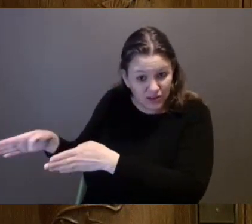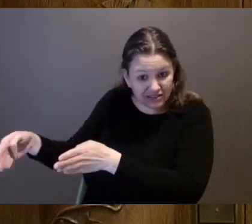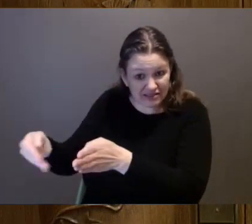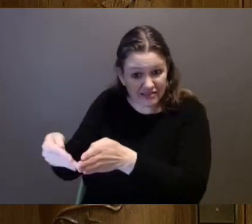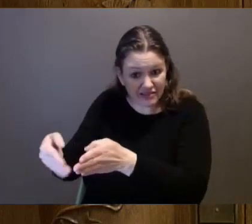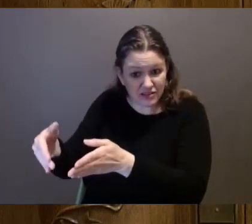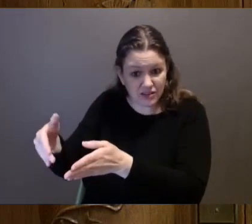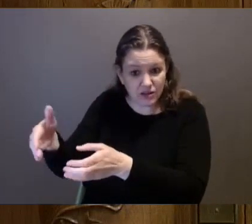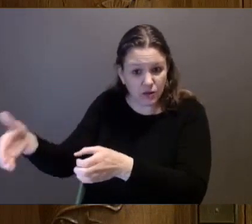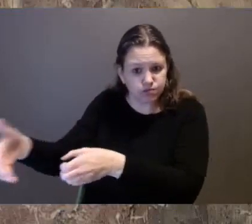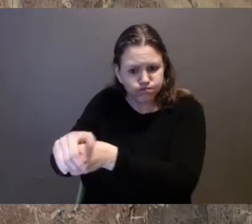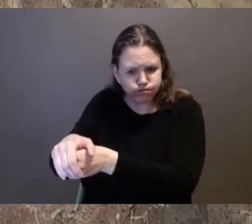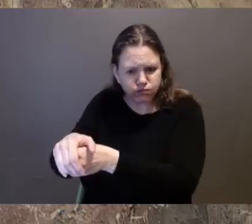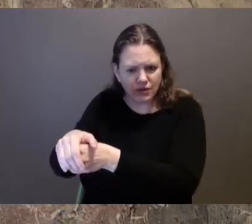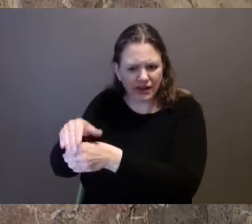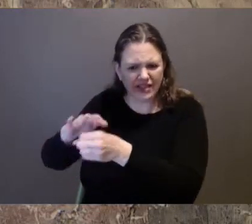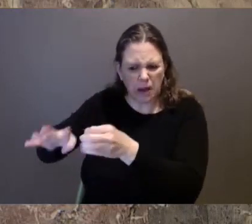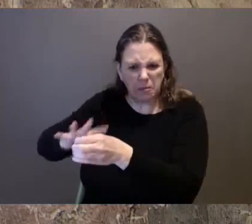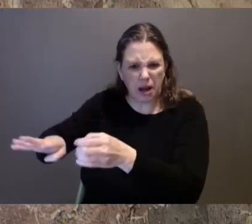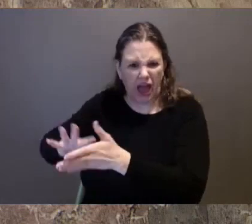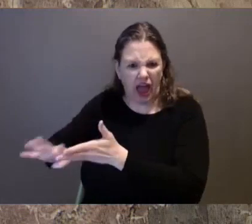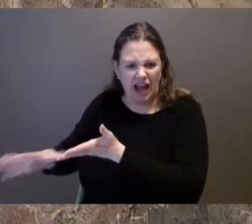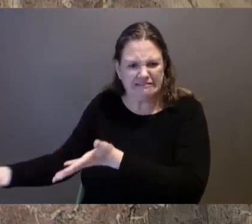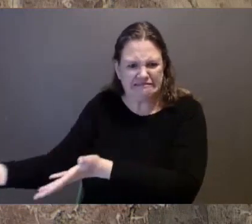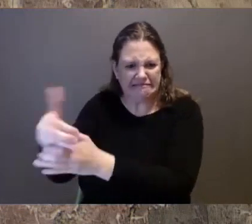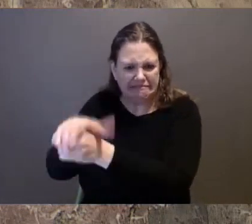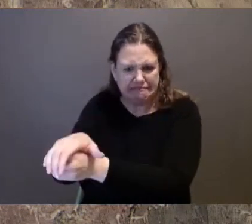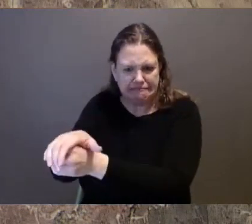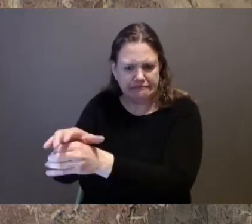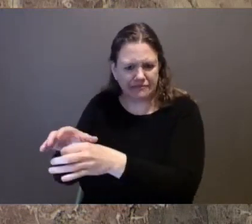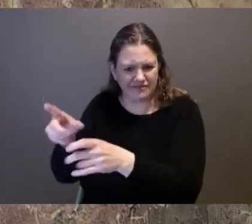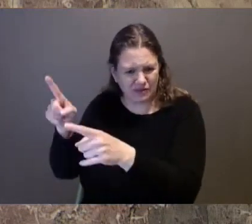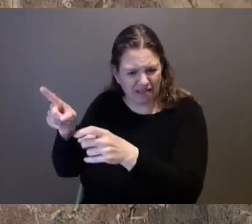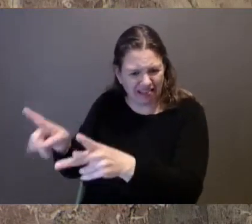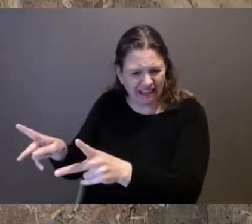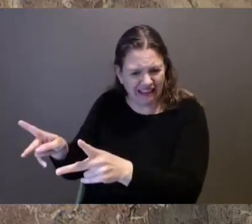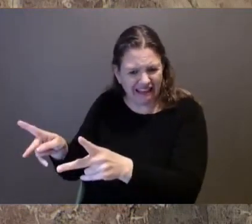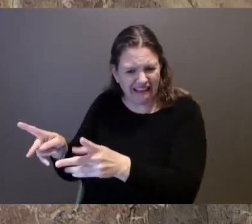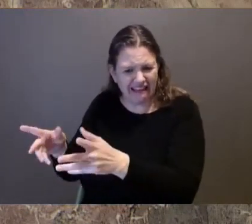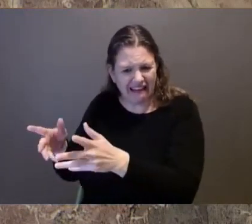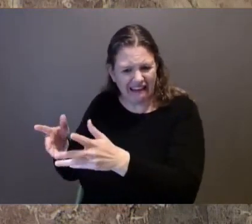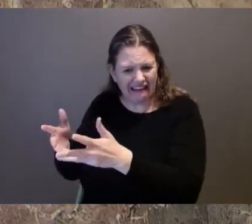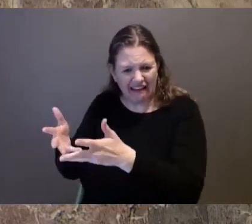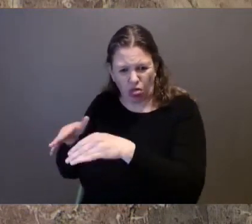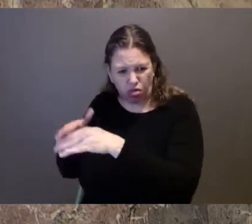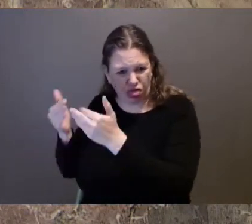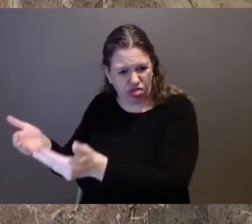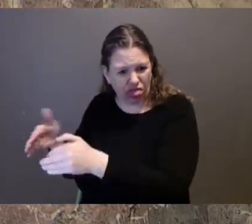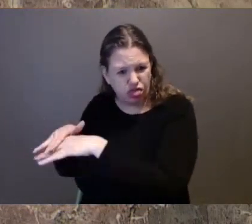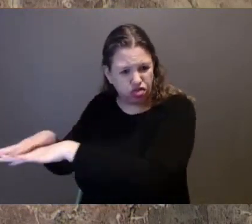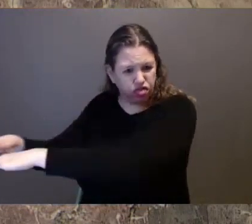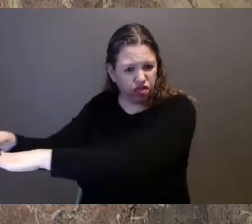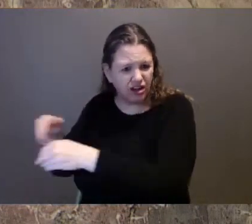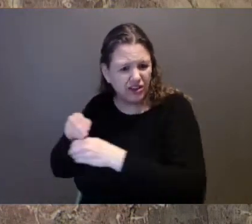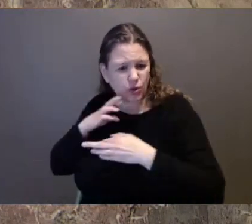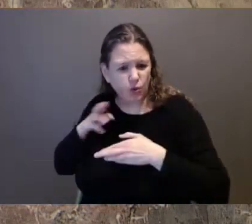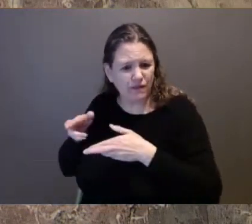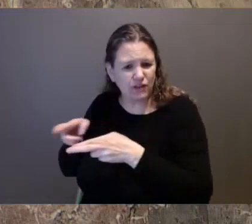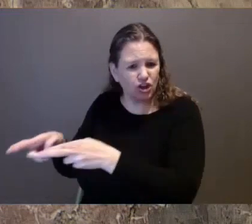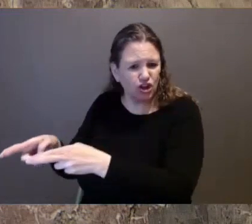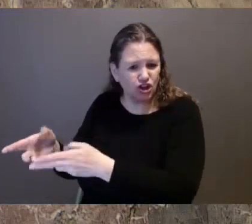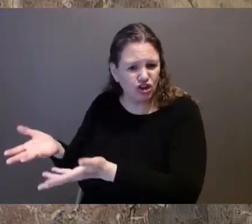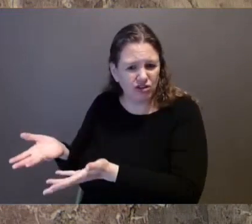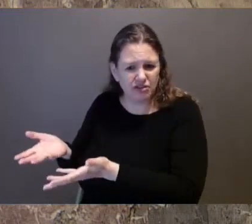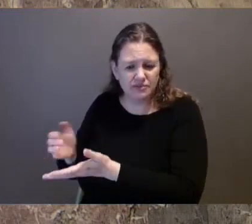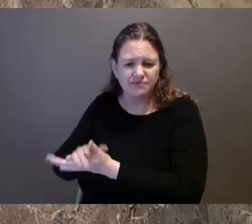very much, Mr. Speaker, and thank you to the member for the question. But unfortunately, the member is misrepresenting